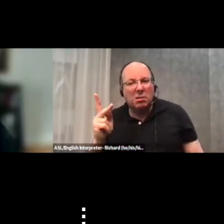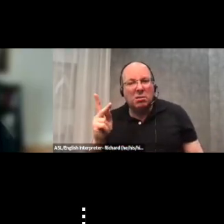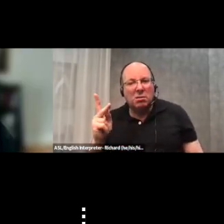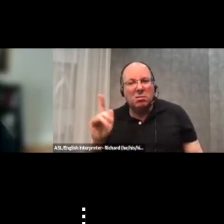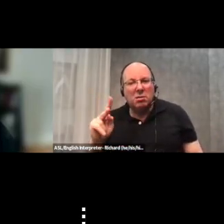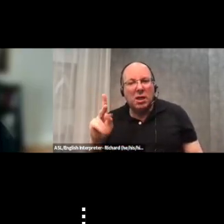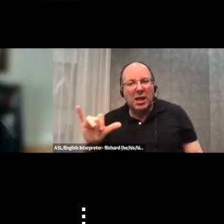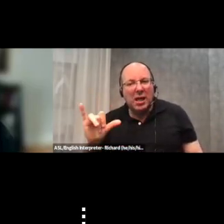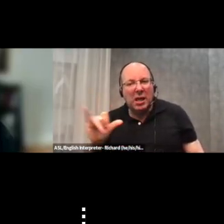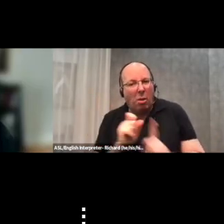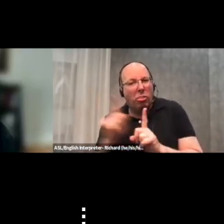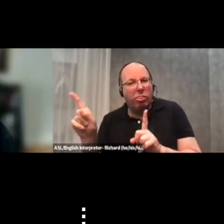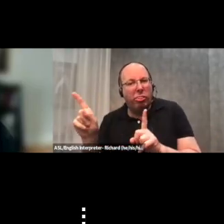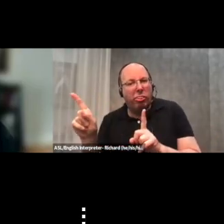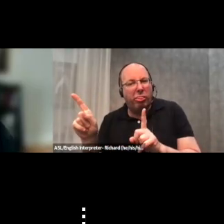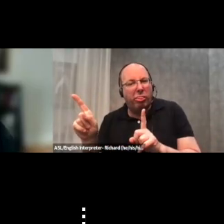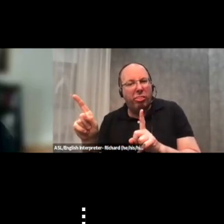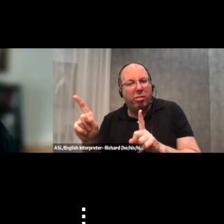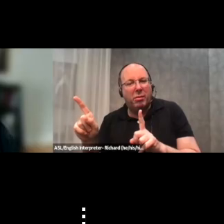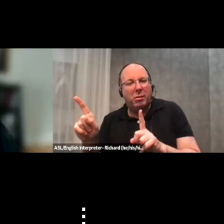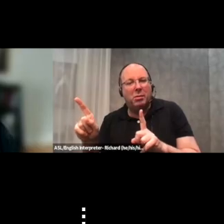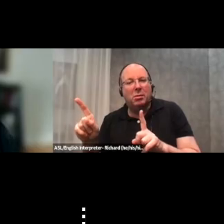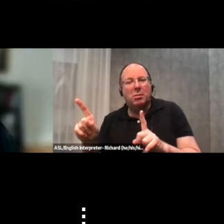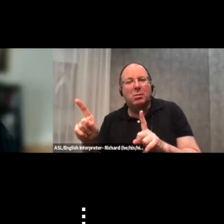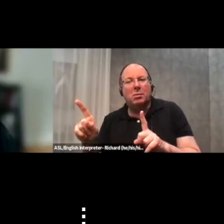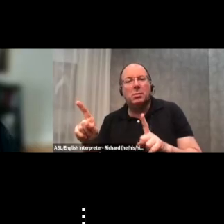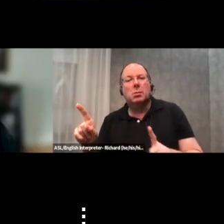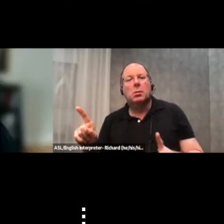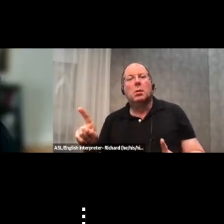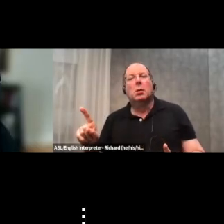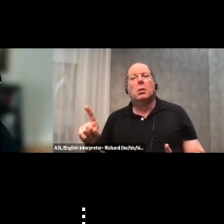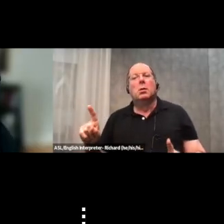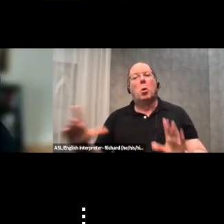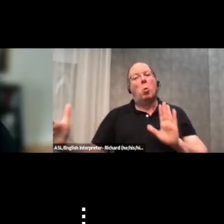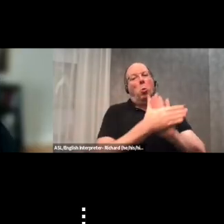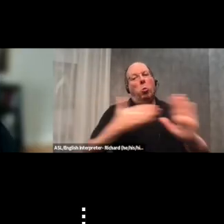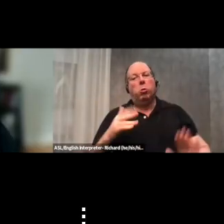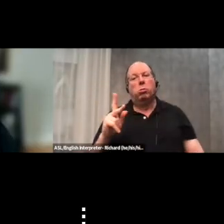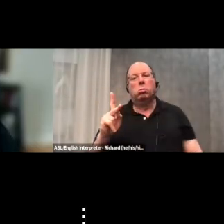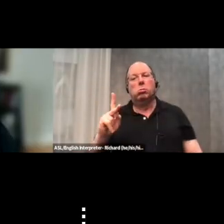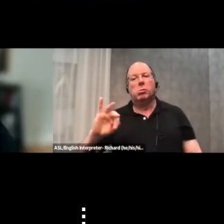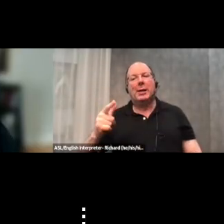important that we remember that so much of this has been used to oppress people when it comes to sexual wellness and